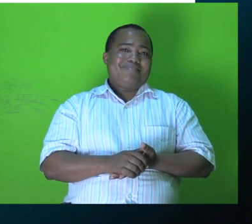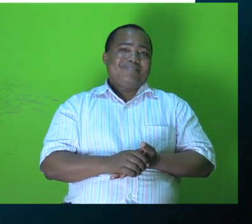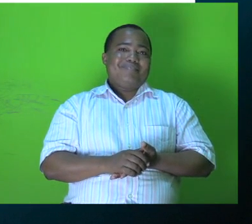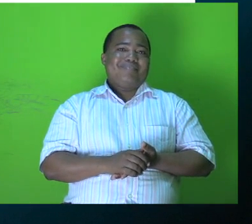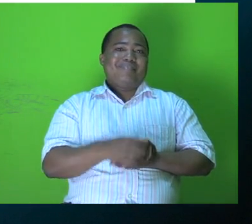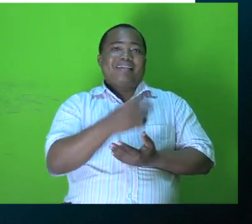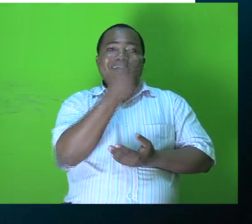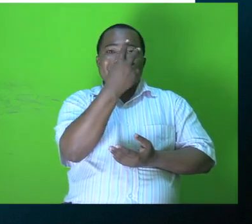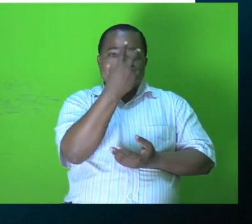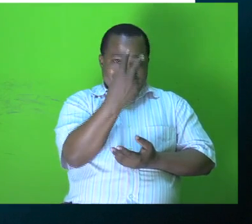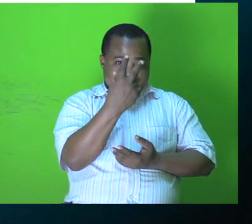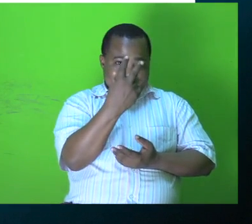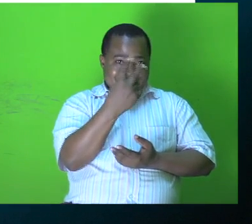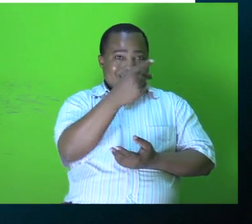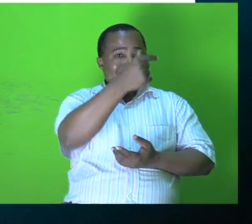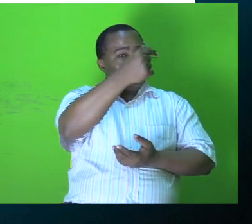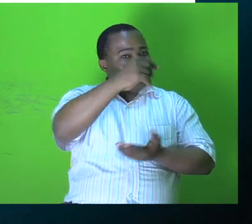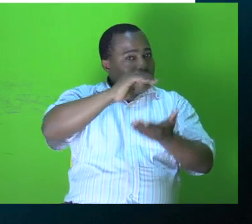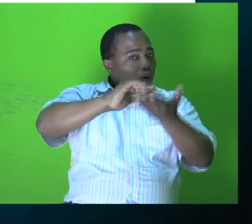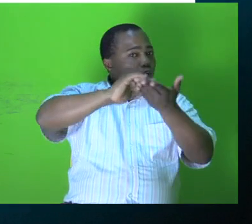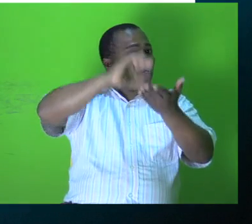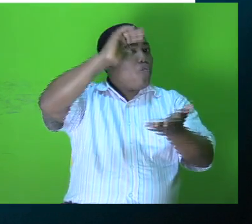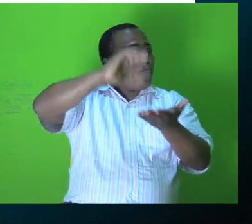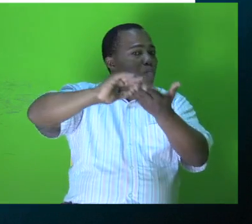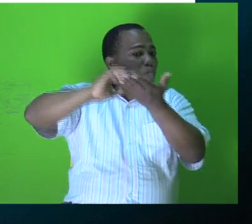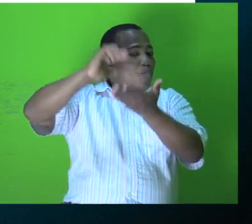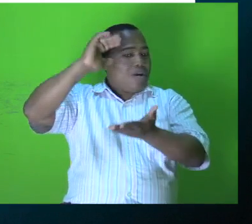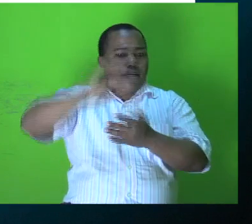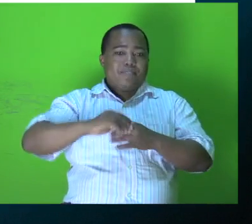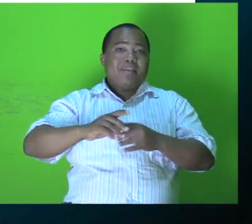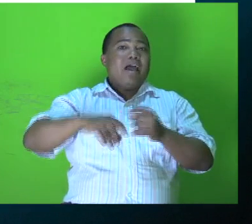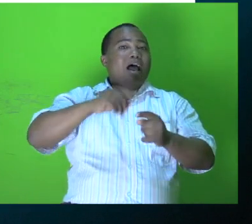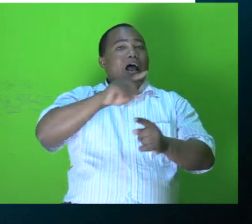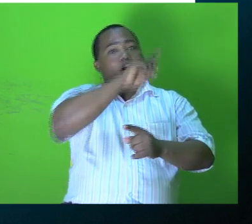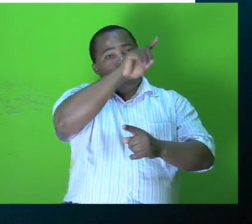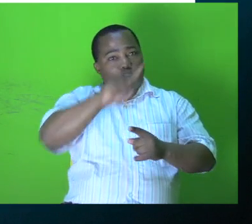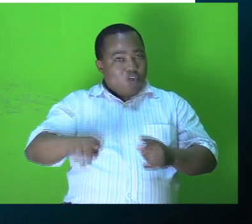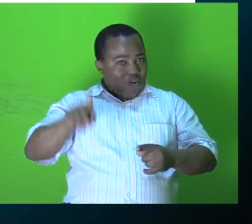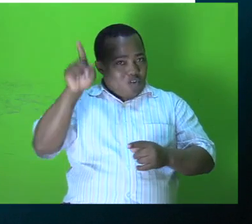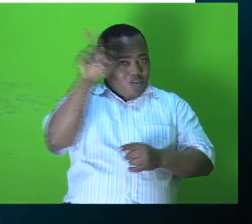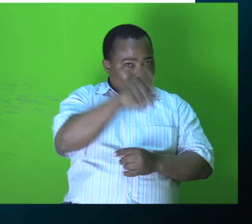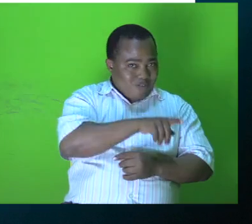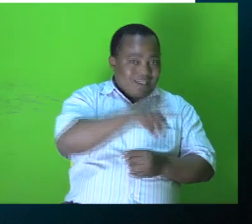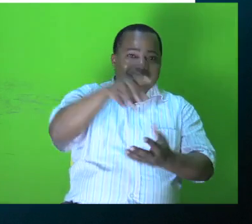double capital letter T, and we are going to cross with